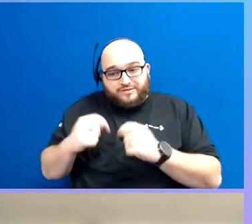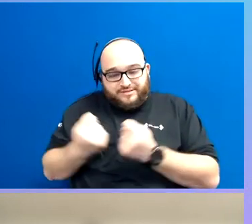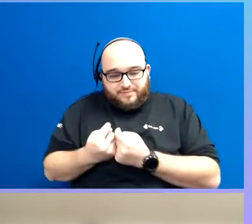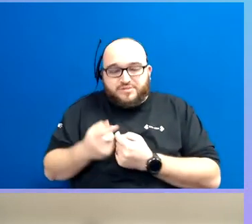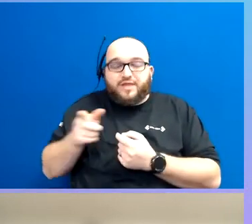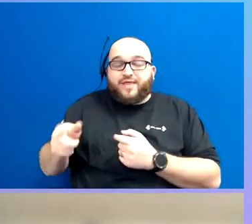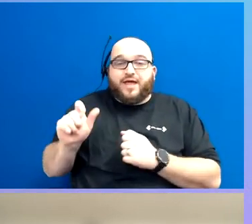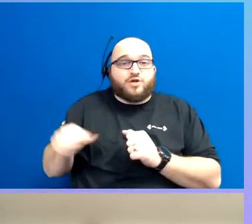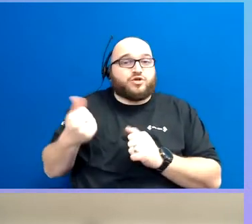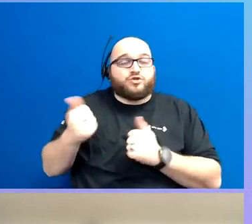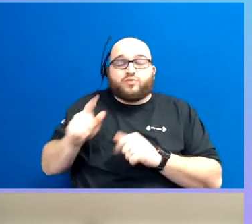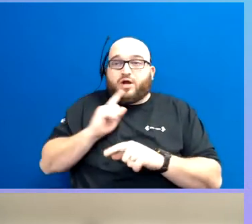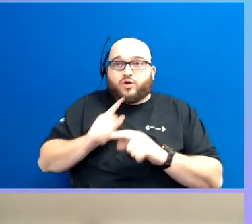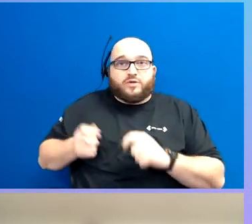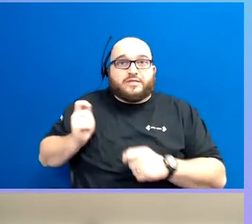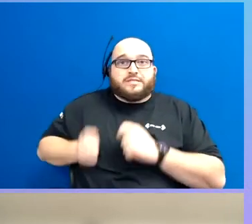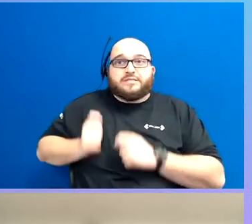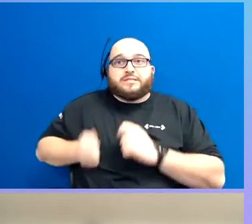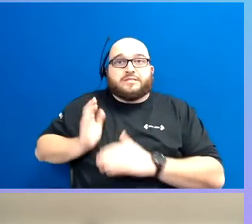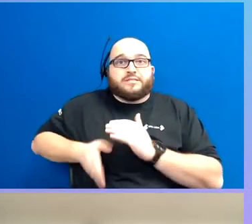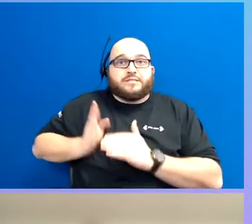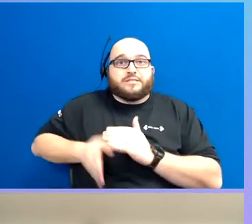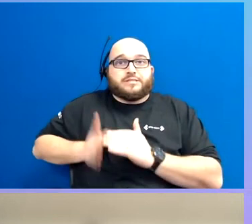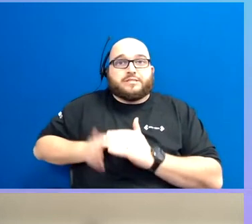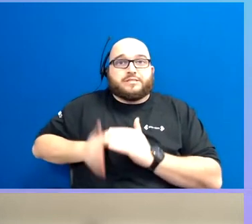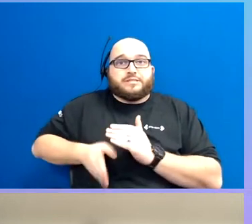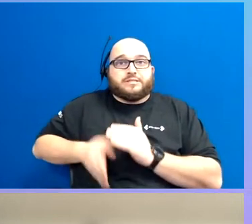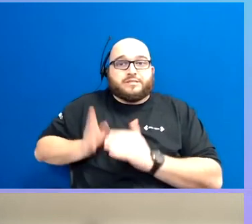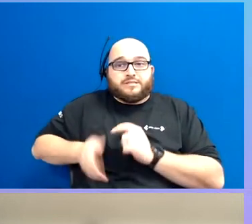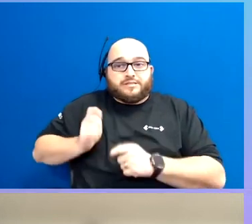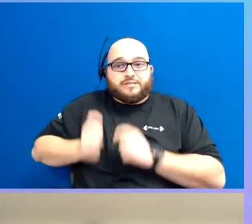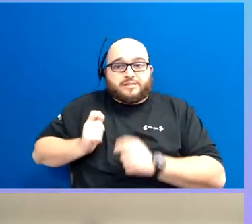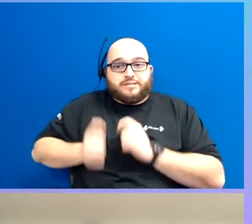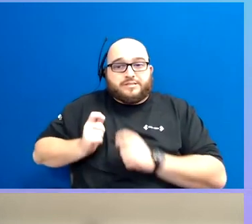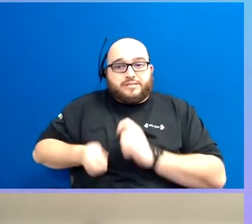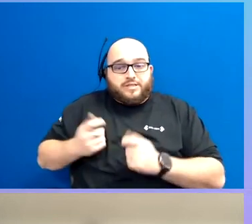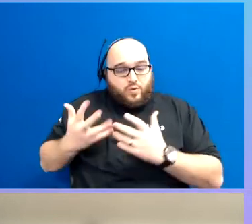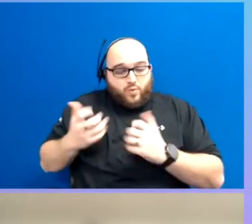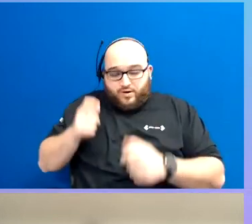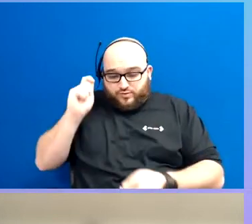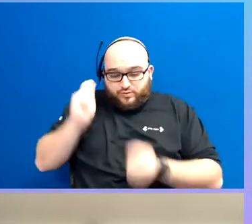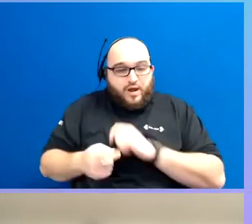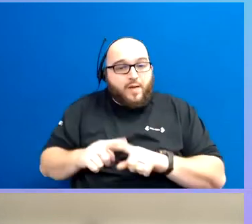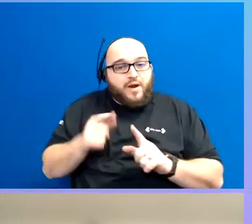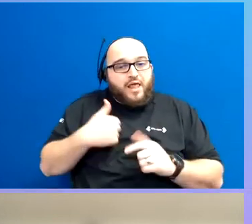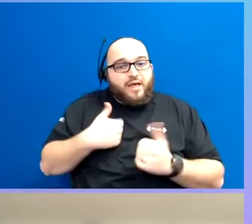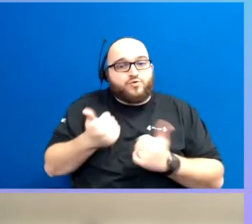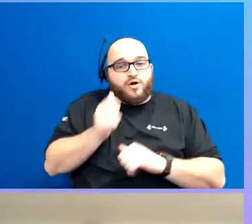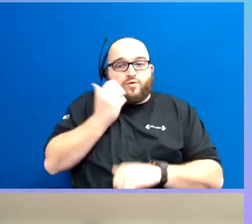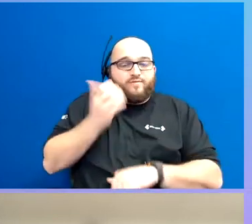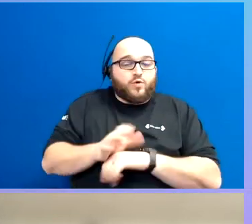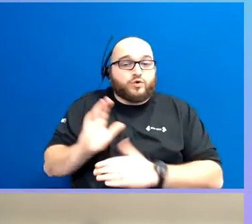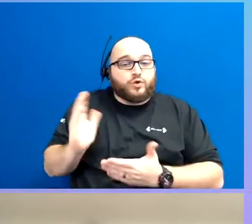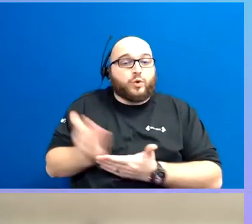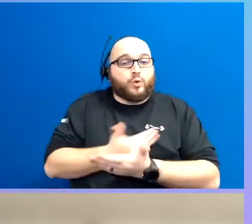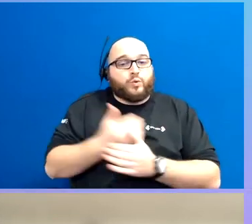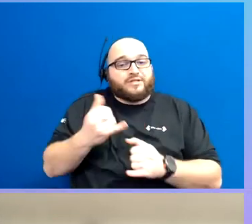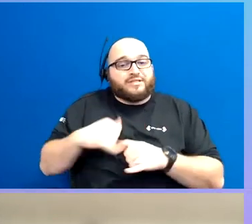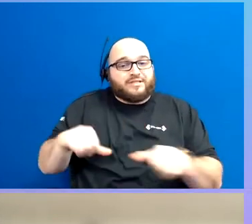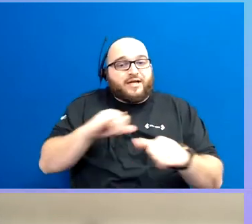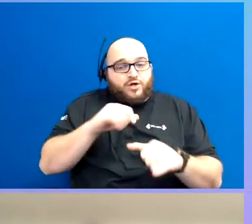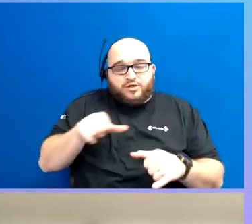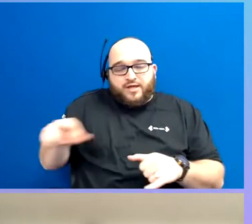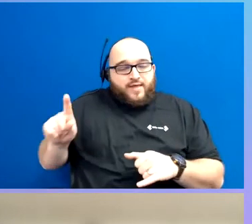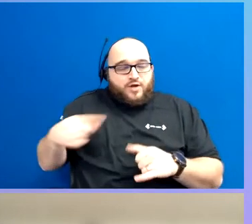trying to get their change done and out the door. And I'm kind of along trying to enforce new standards, and that can be really difficult to pick up. We